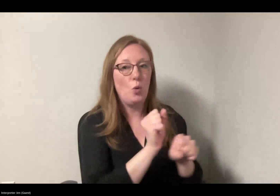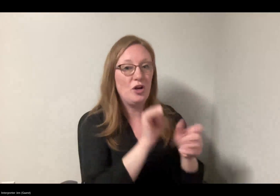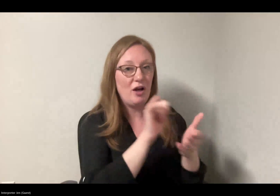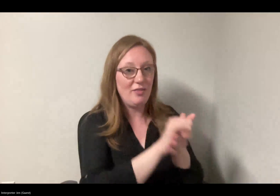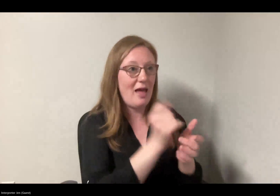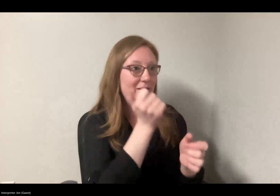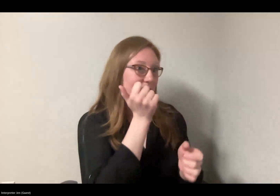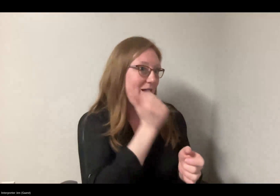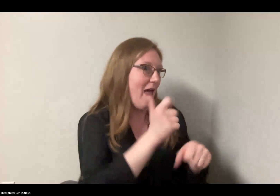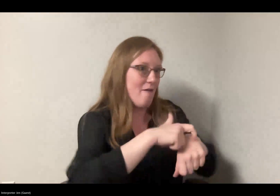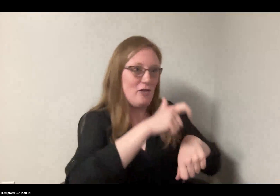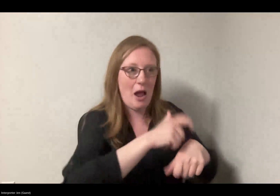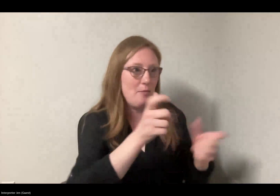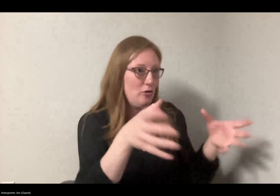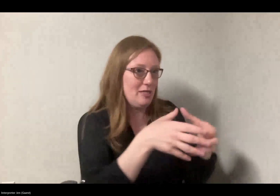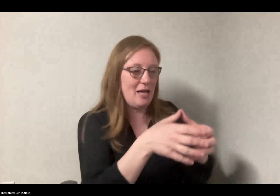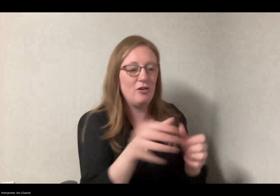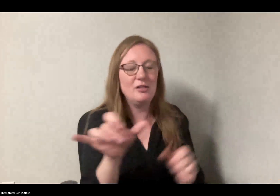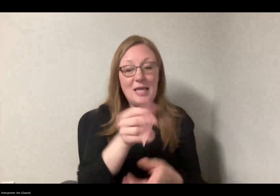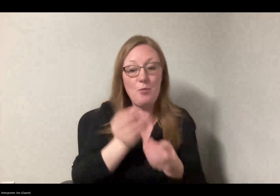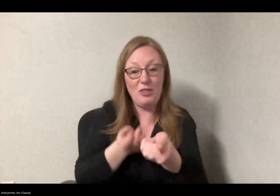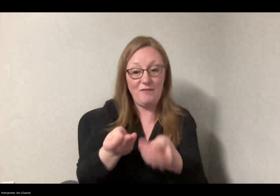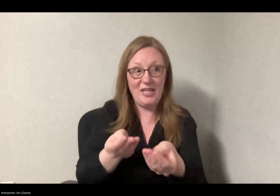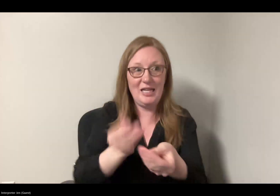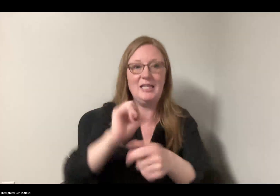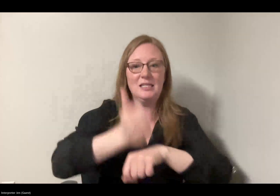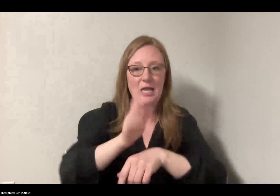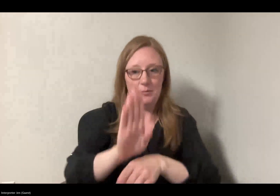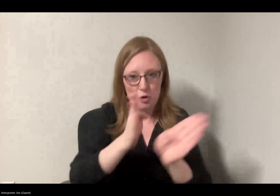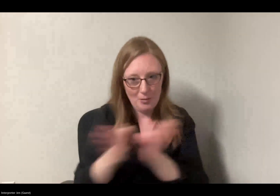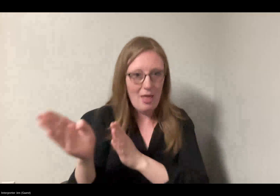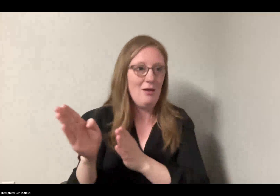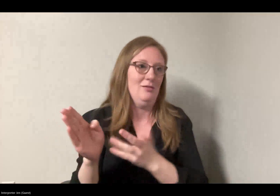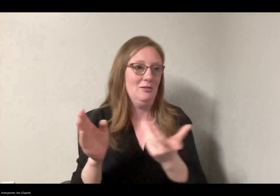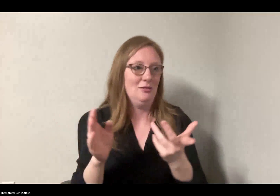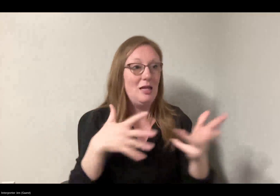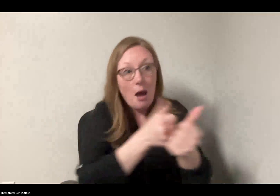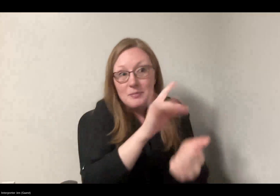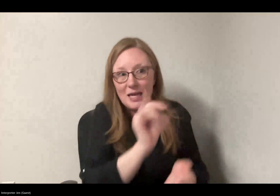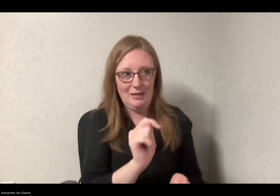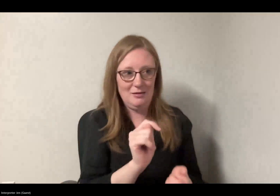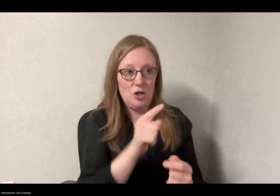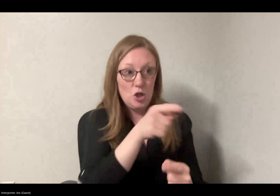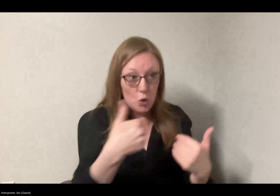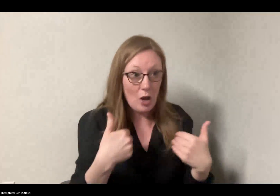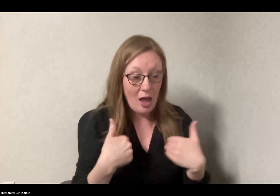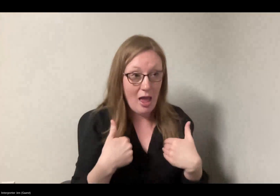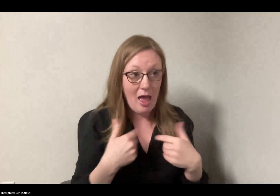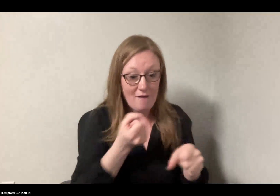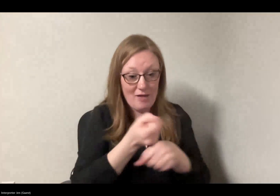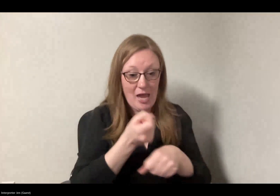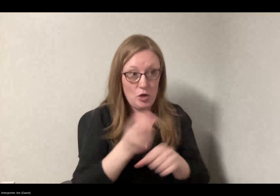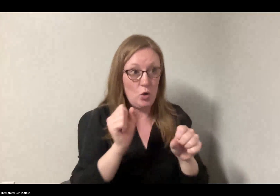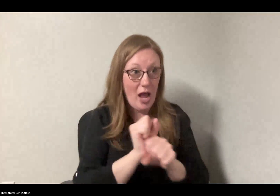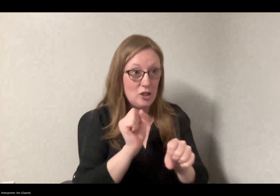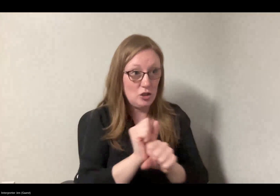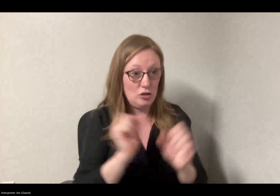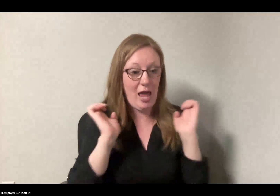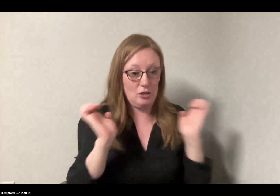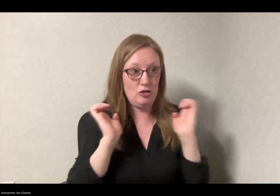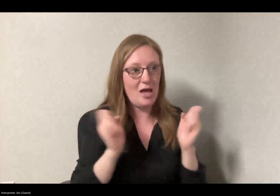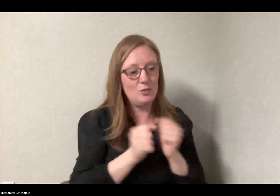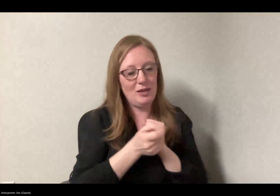plan. All right. And the same thing with the feeding, get the sheltering plan. And then when it gets updated, then when you have your annual exercise, all right, have